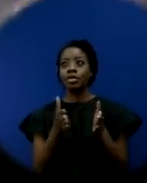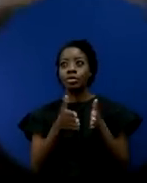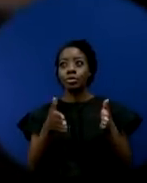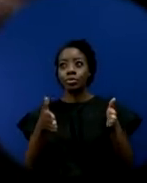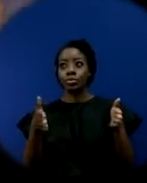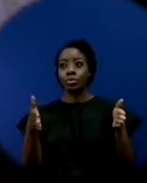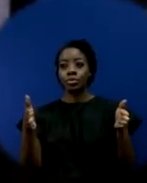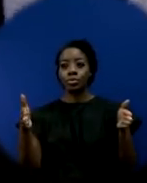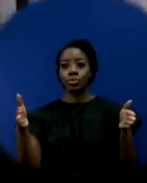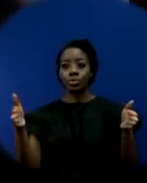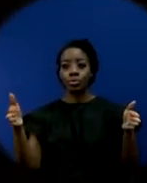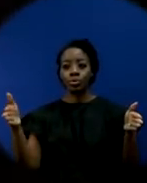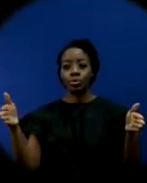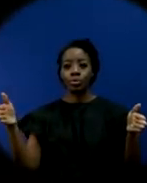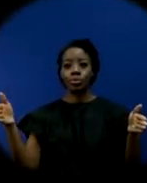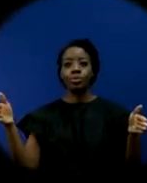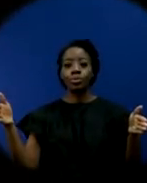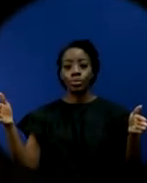there is room.